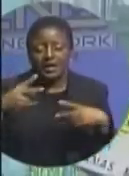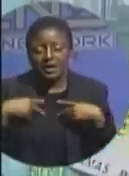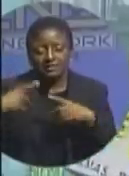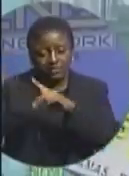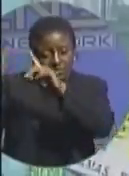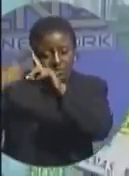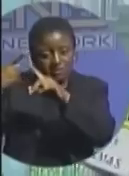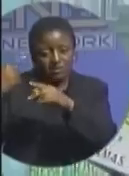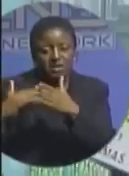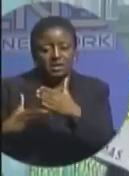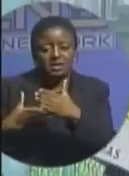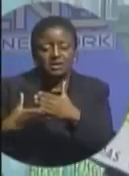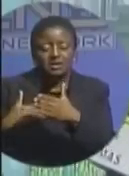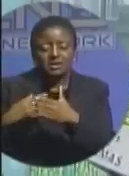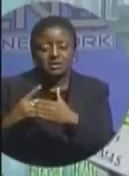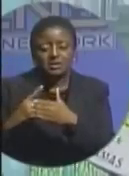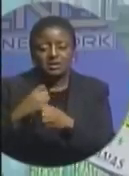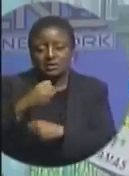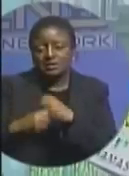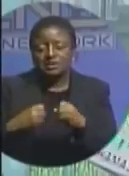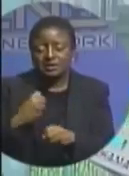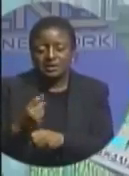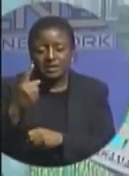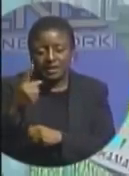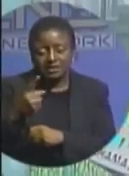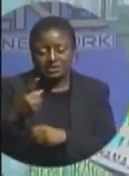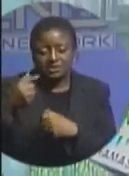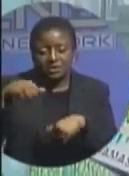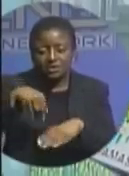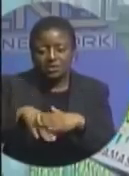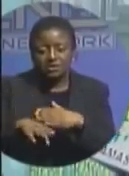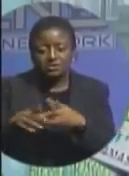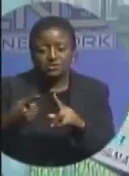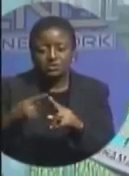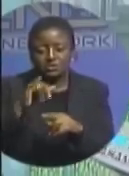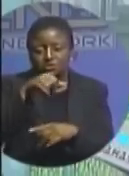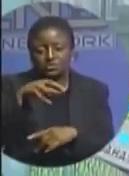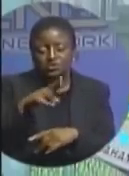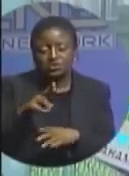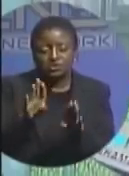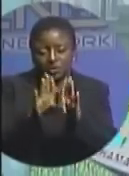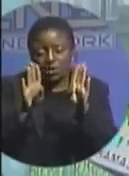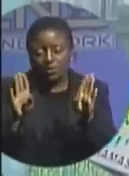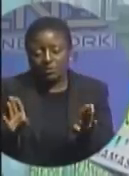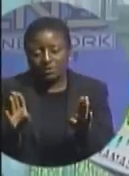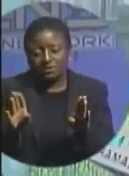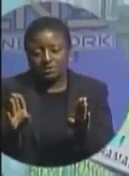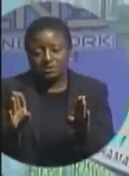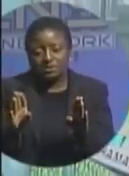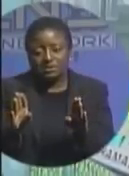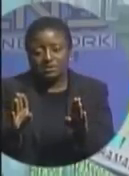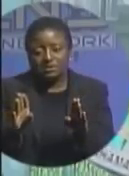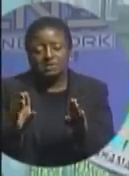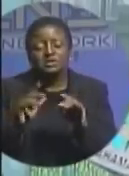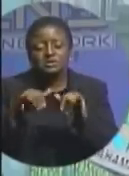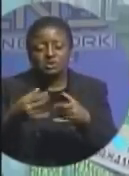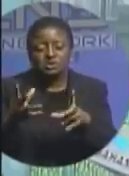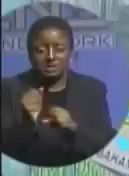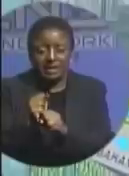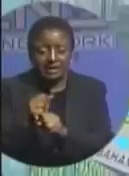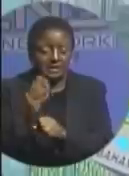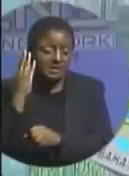year, is to make it into the Junior U.S. Open, if even qualies if I can, just to get the experience, just to feel how it is,